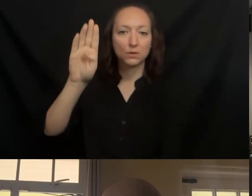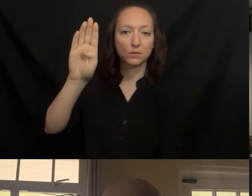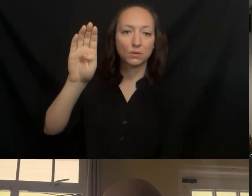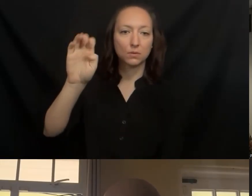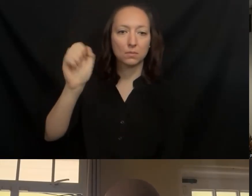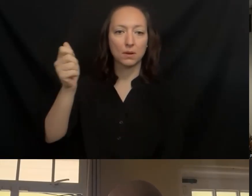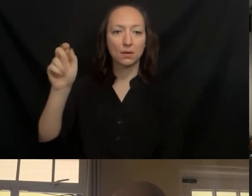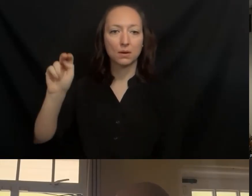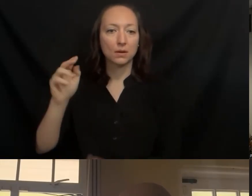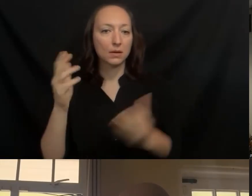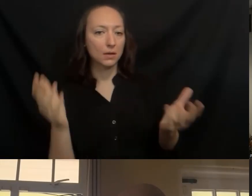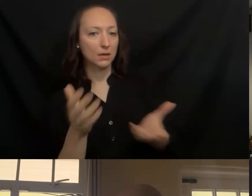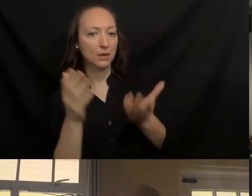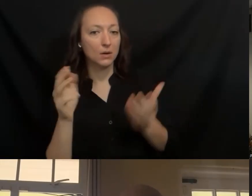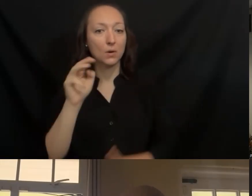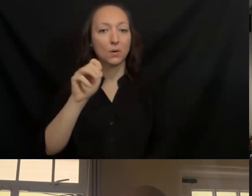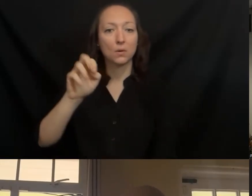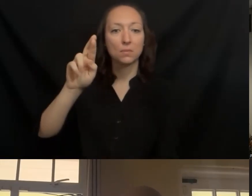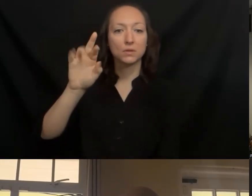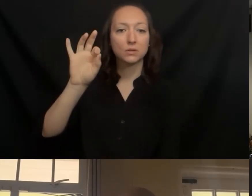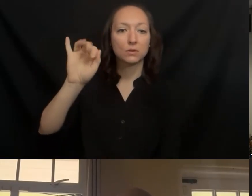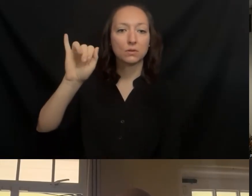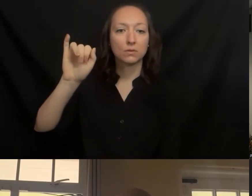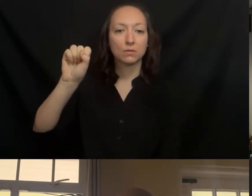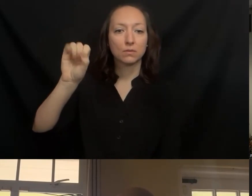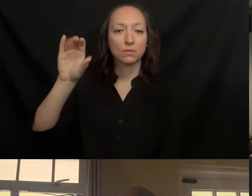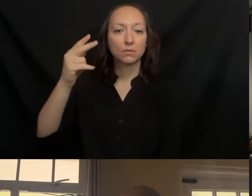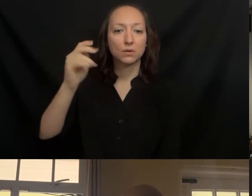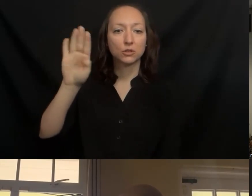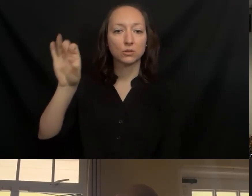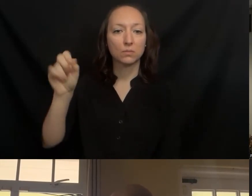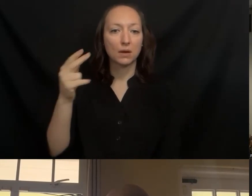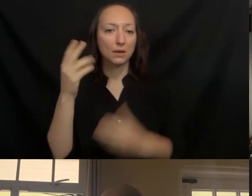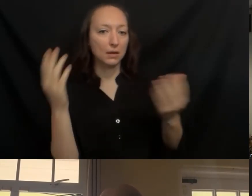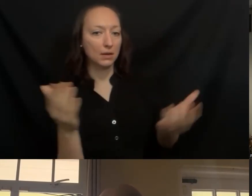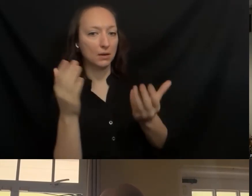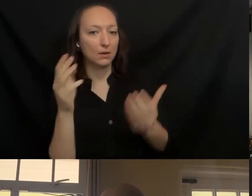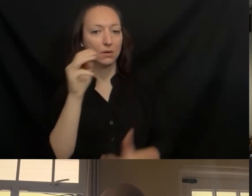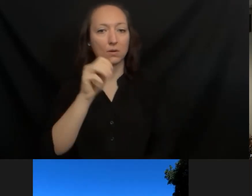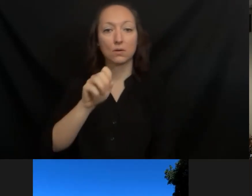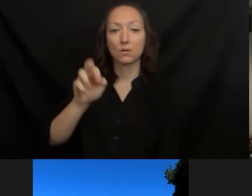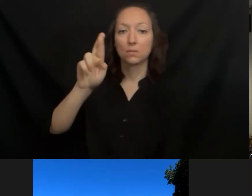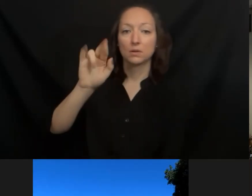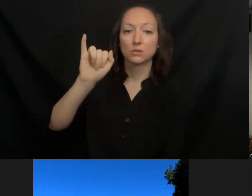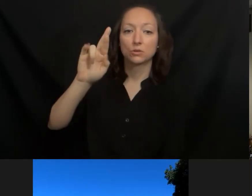Here. Mr. Irwin, Here. Mr. Konka.